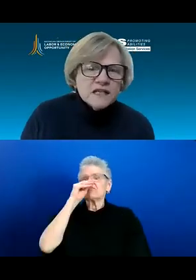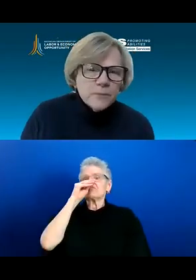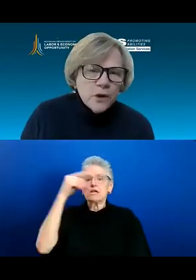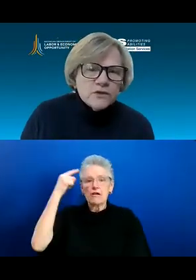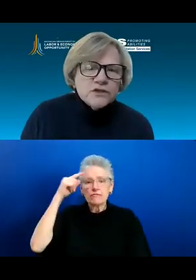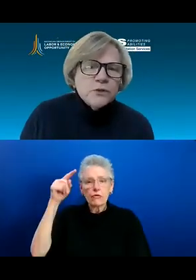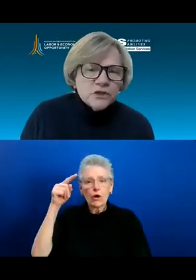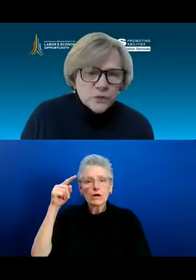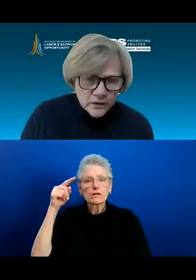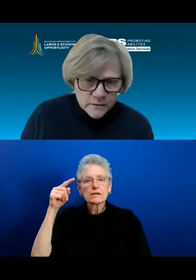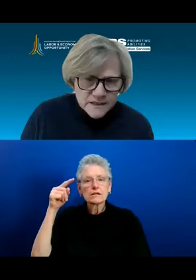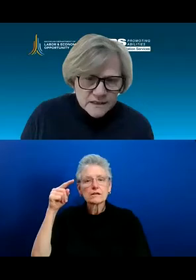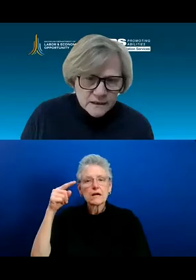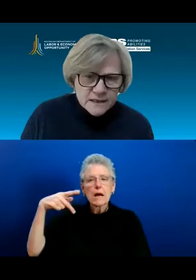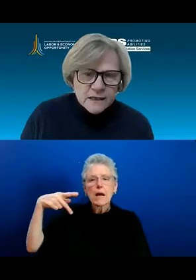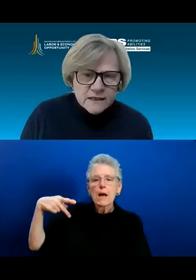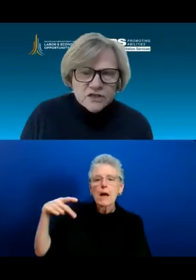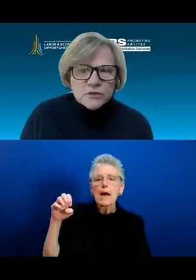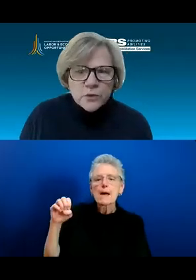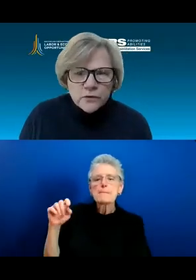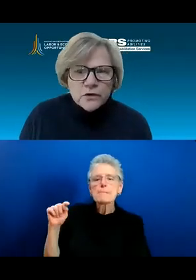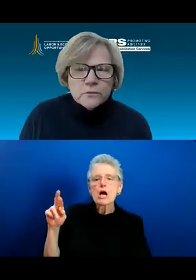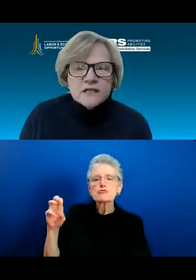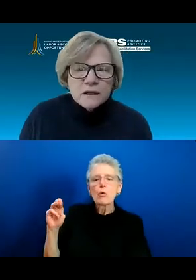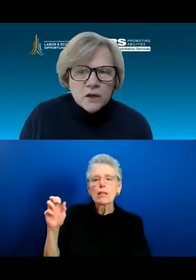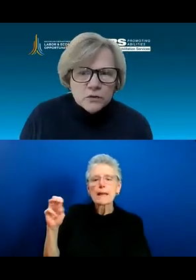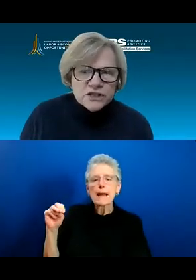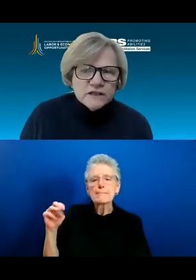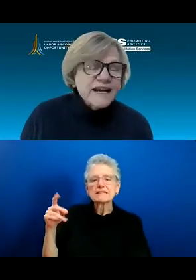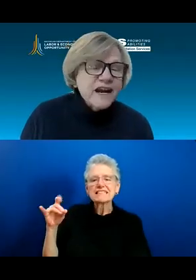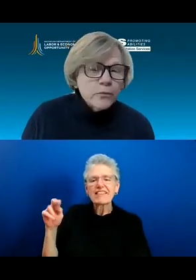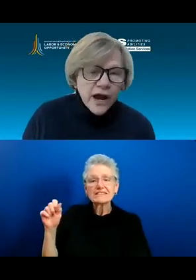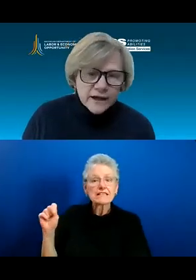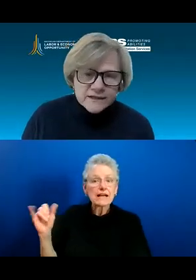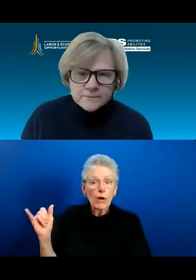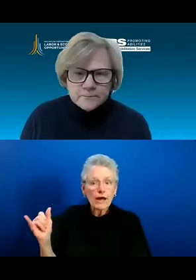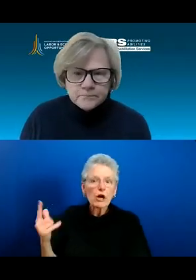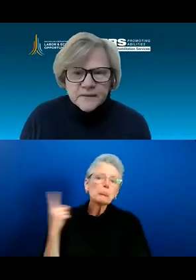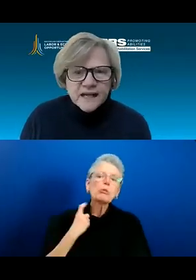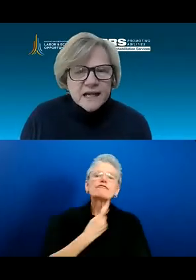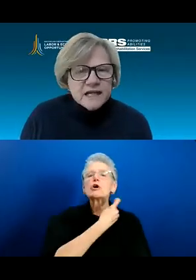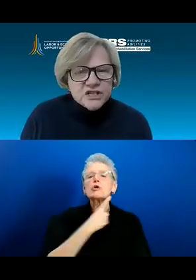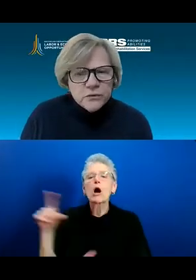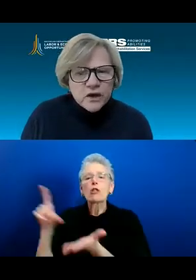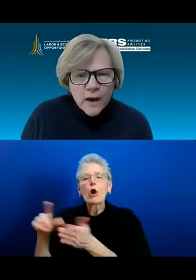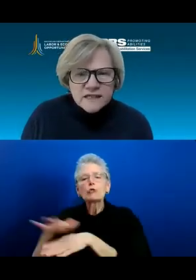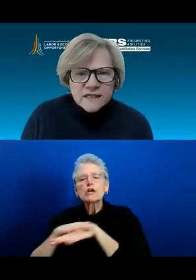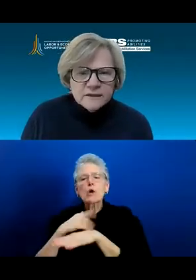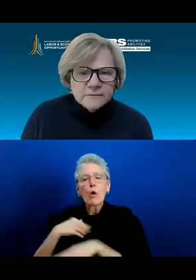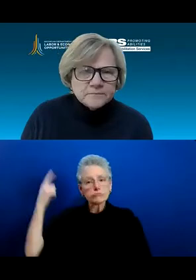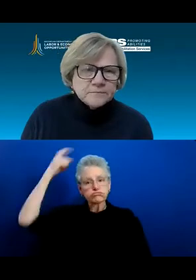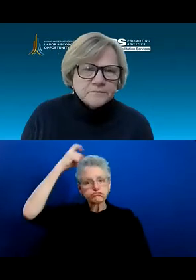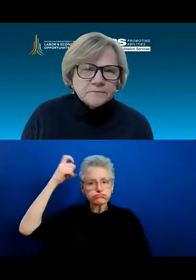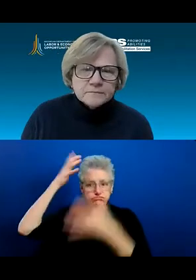when exposed to petroleum distillates, such as perfumes, lotions, and hair products. She